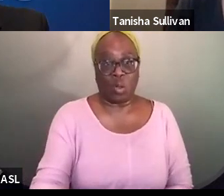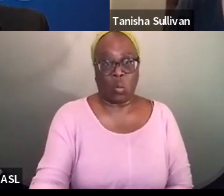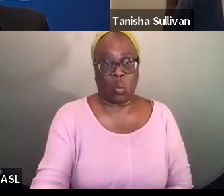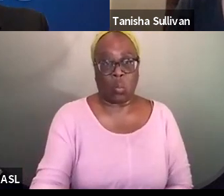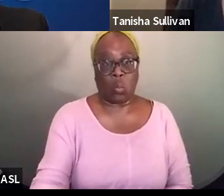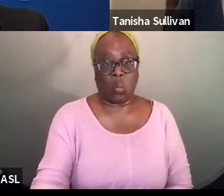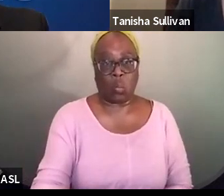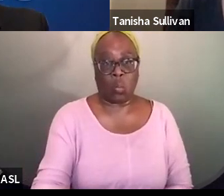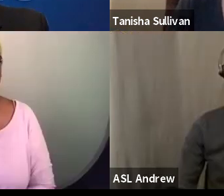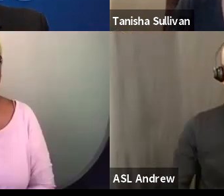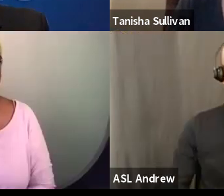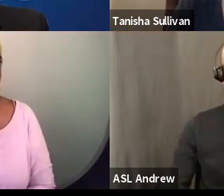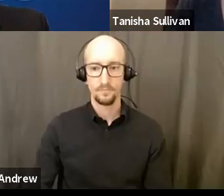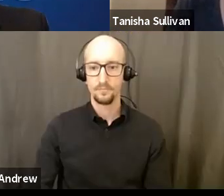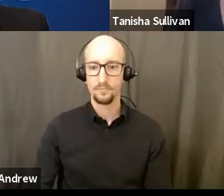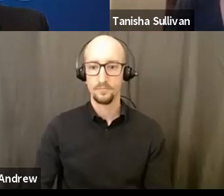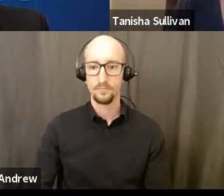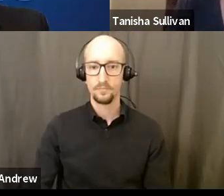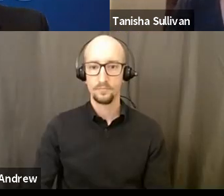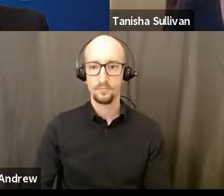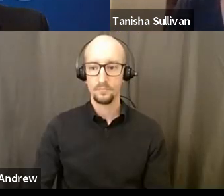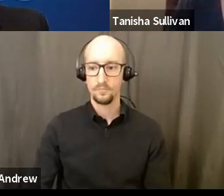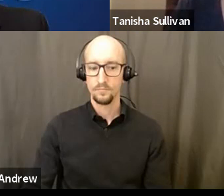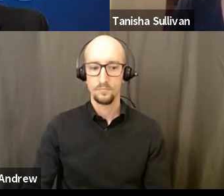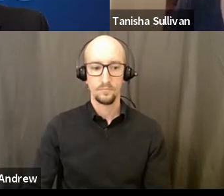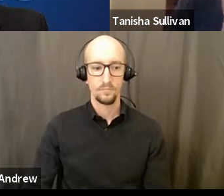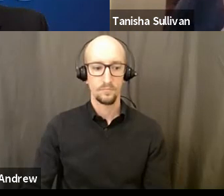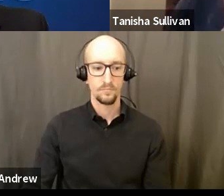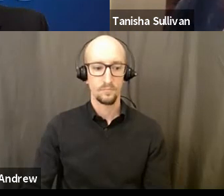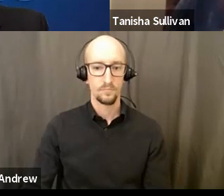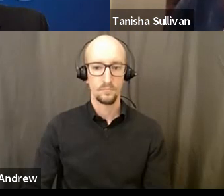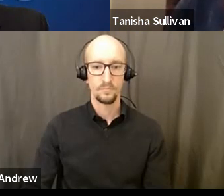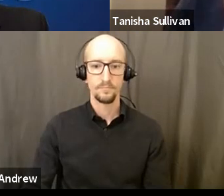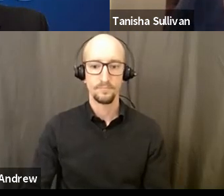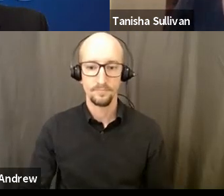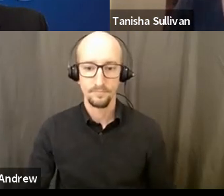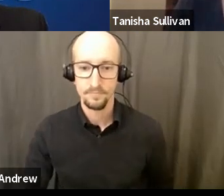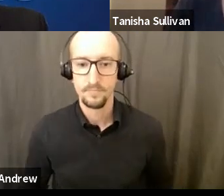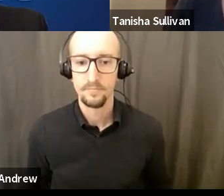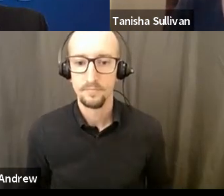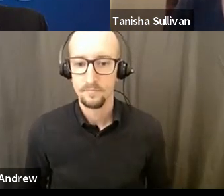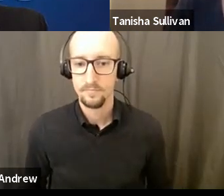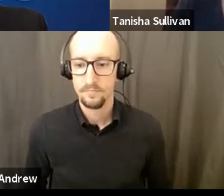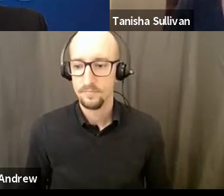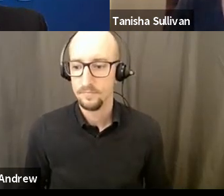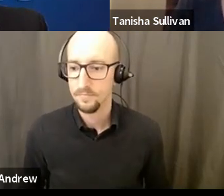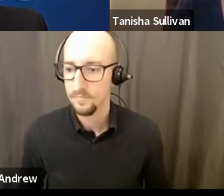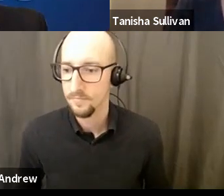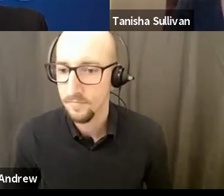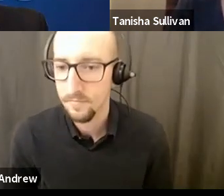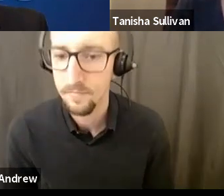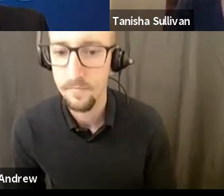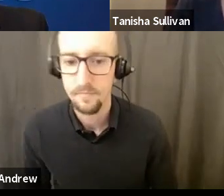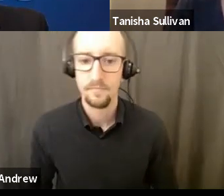Next speaker is James Noonan. And please slow down a little bit when you speak. I know it's hard